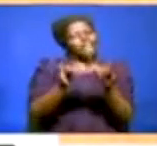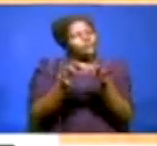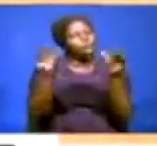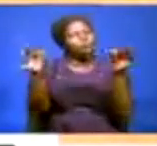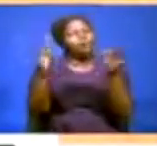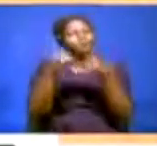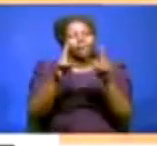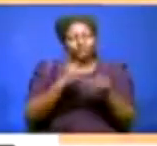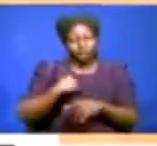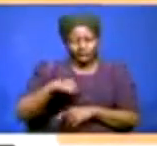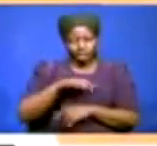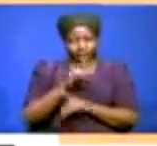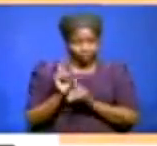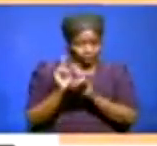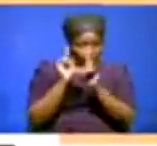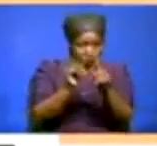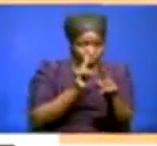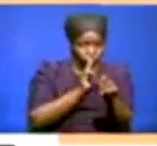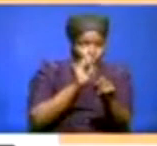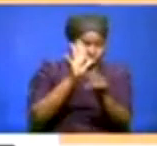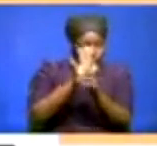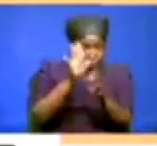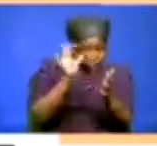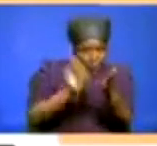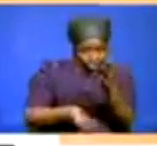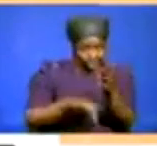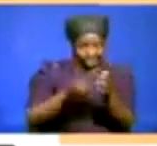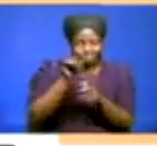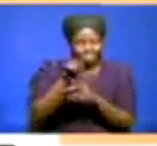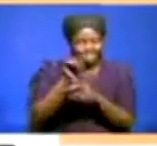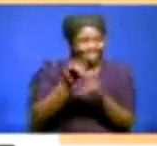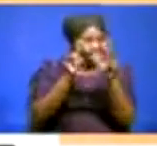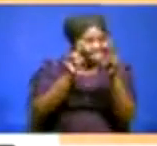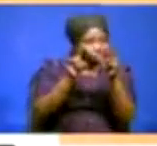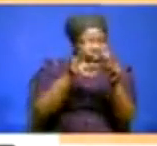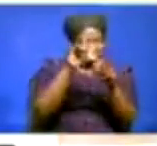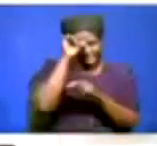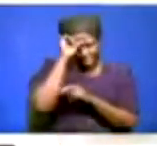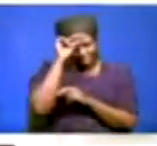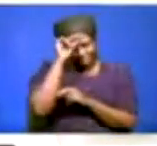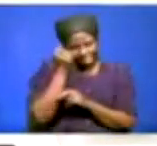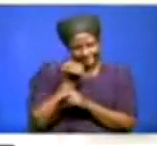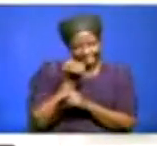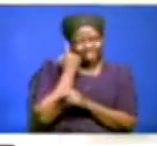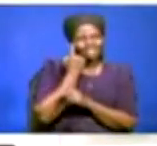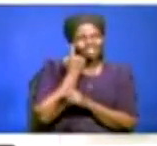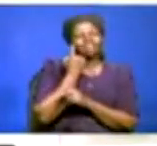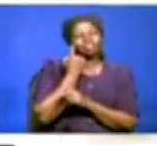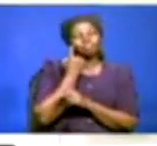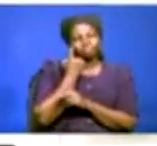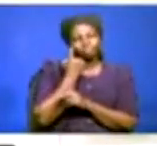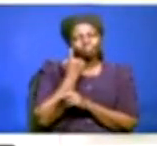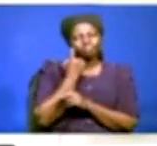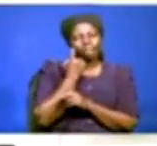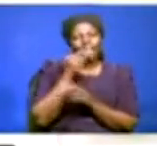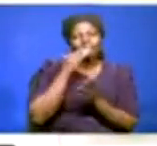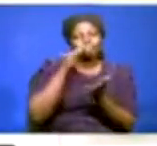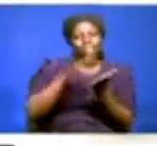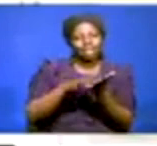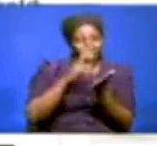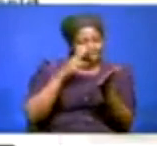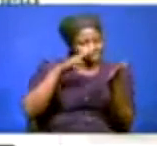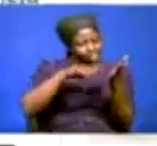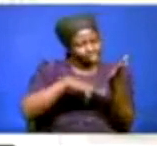tuko hapa kuhakikishia ya kwamba ile jambo ni jambo ambalo serikali inajua. In a letter seen by KBC, area